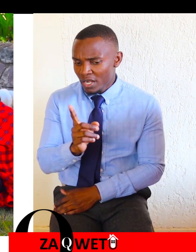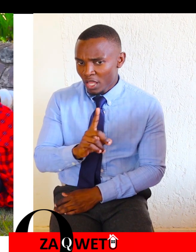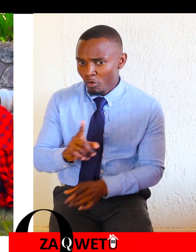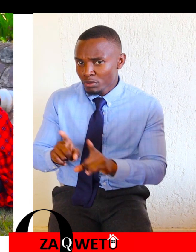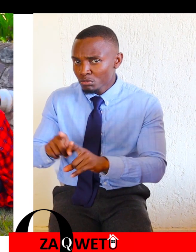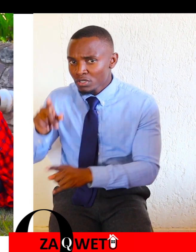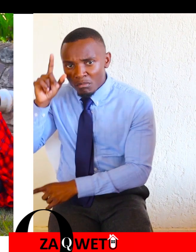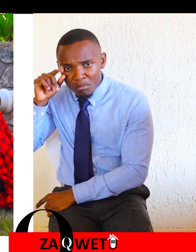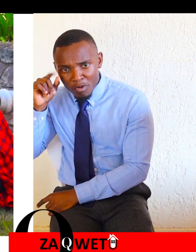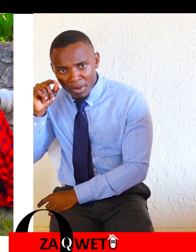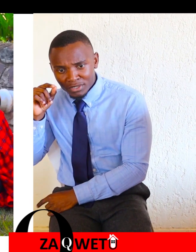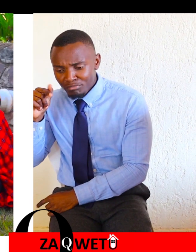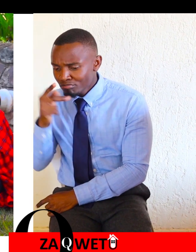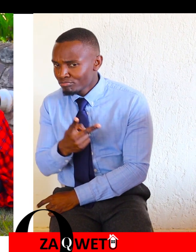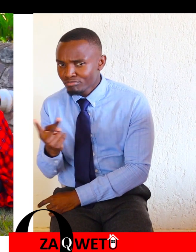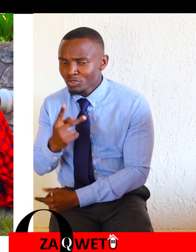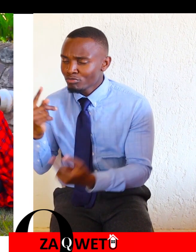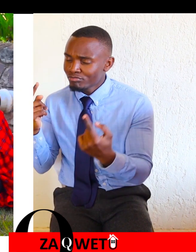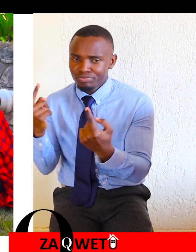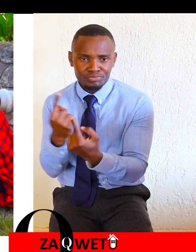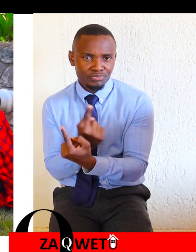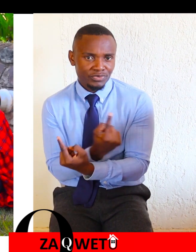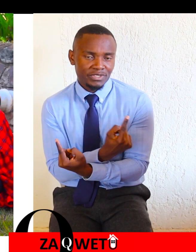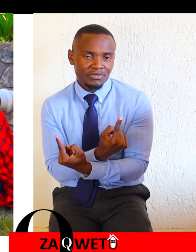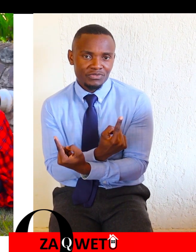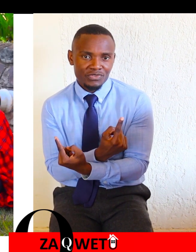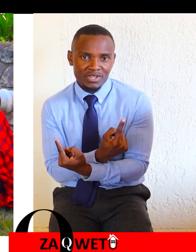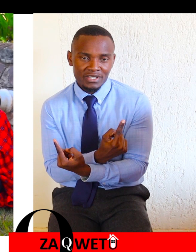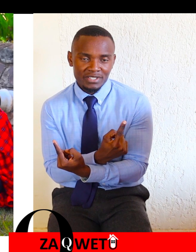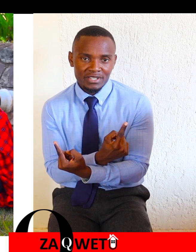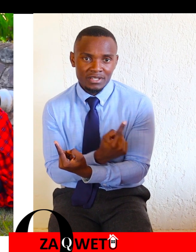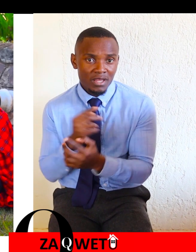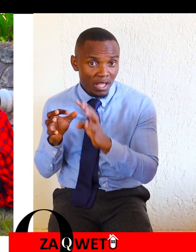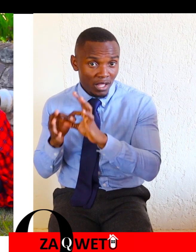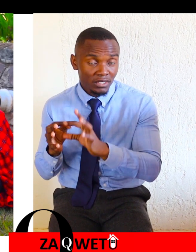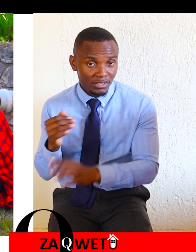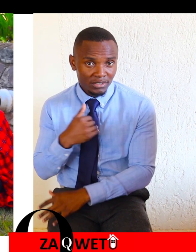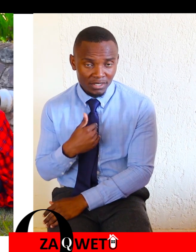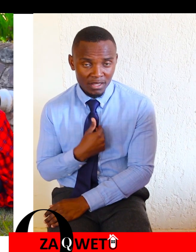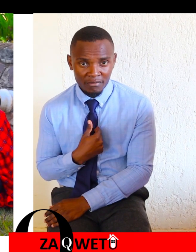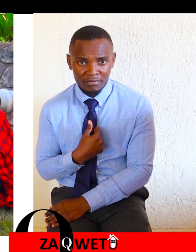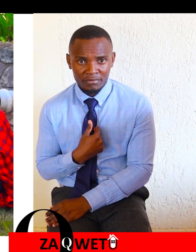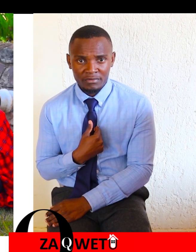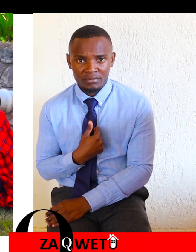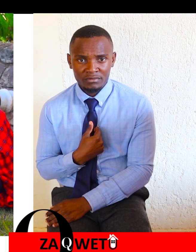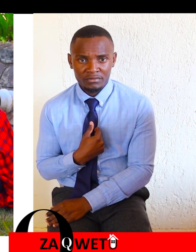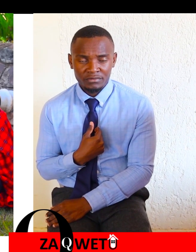What I can say, Nairobi and Mombasa, they're too diverse. They're two diverse cultures